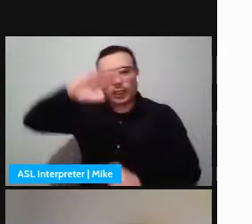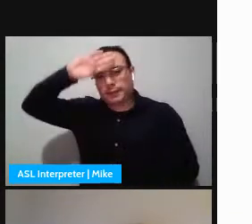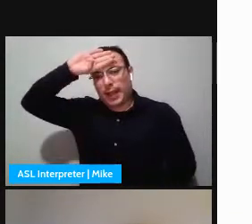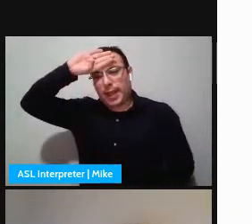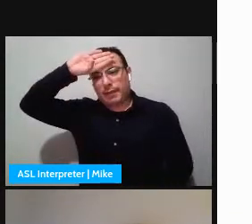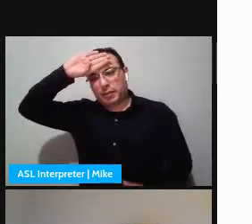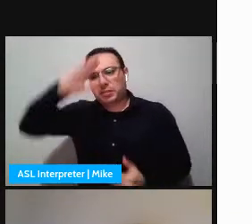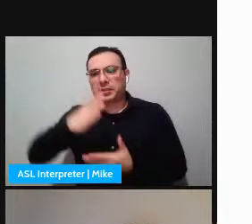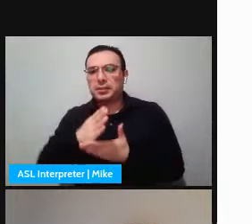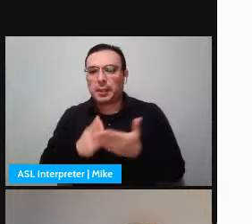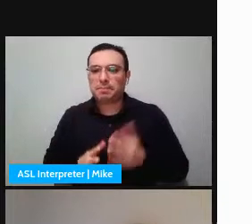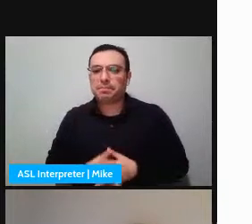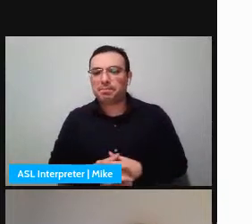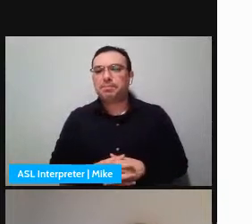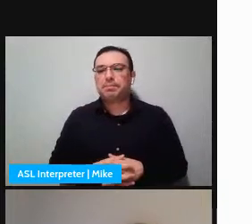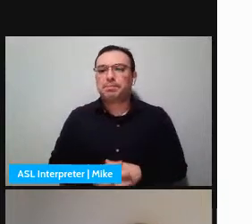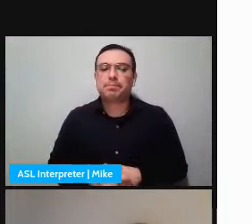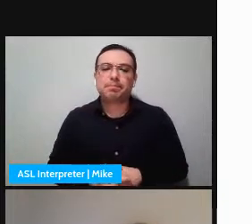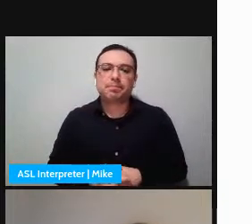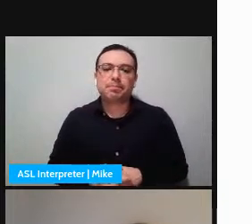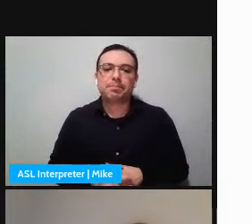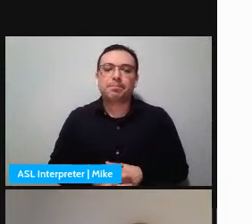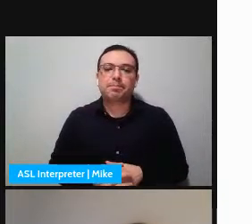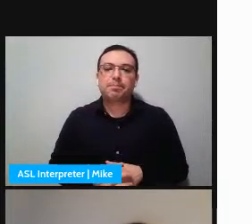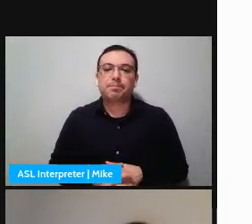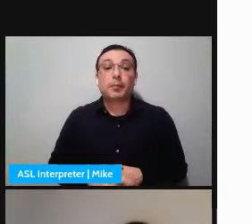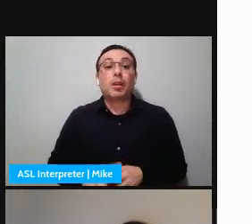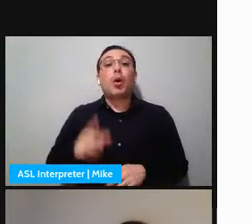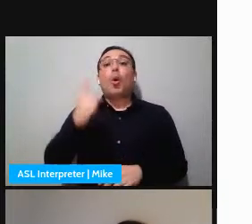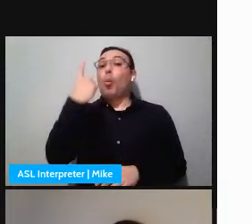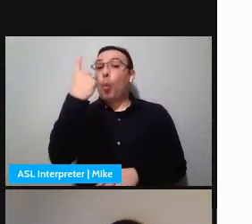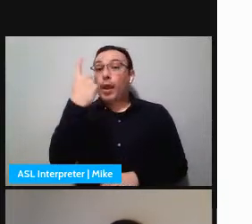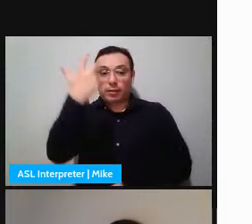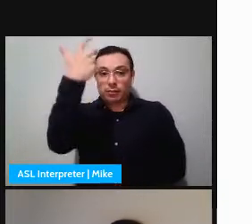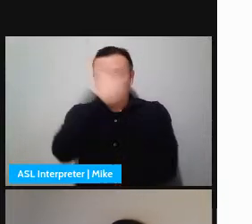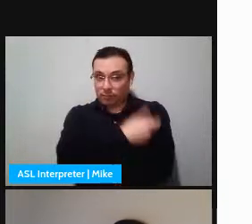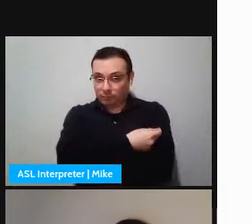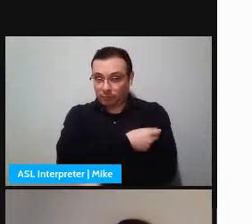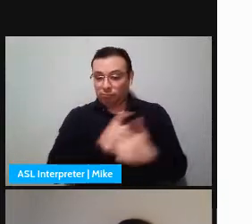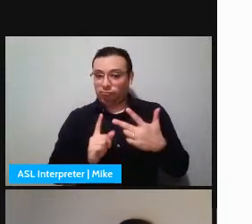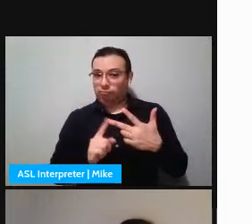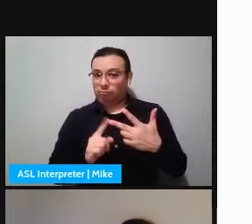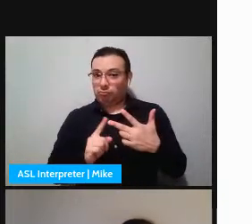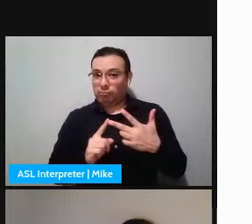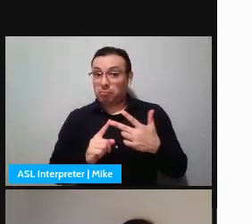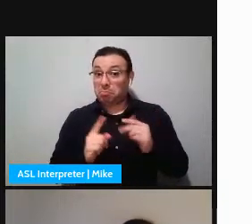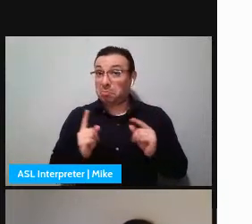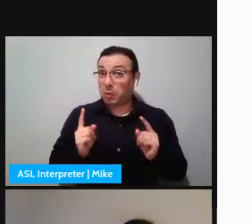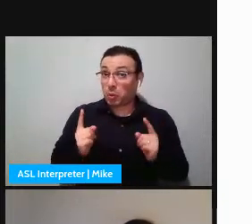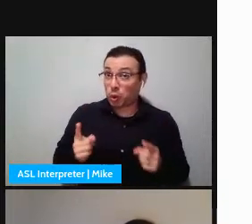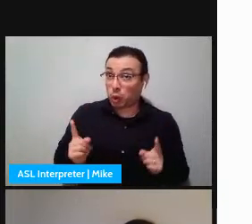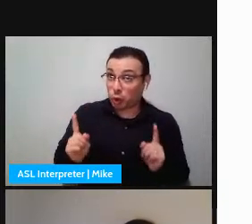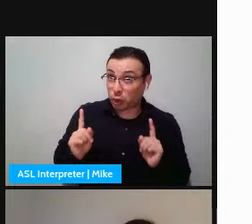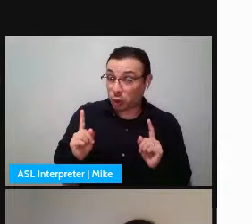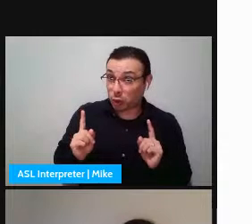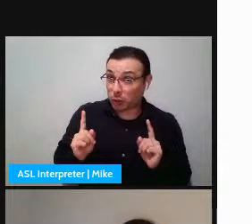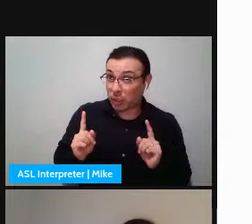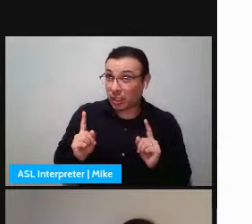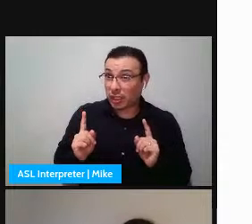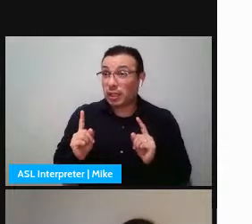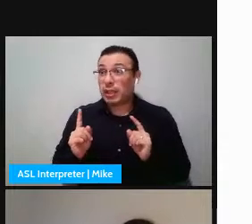we talk about efficacy of this single dose vaccine, so what you may have read, the efficacy is a bit different.